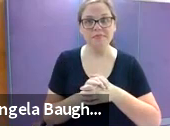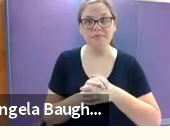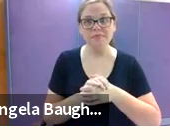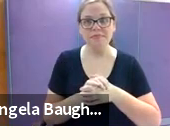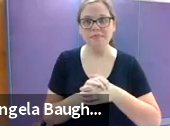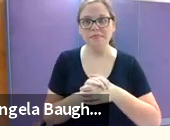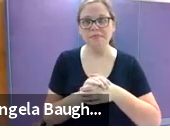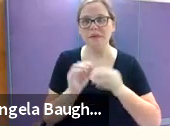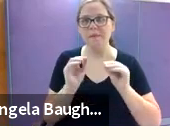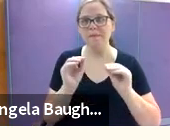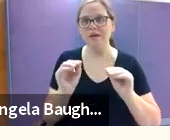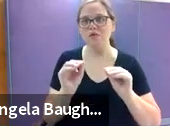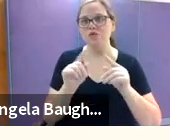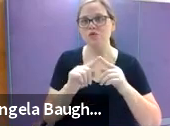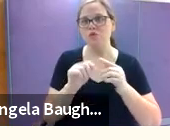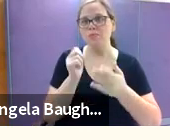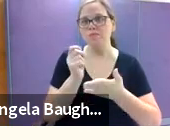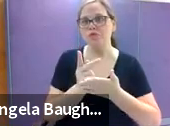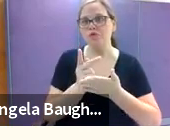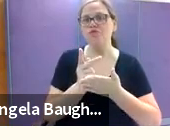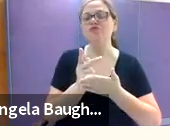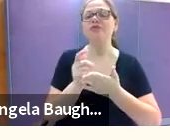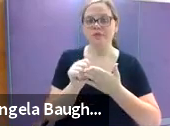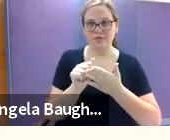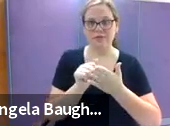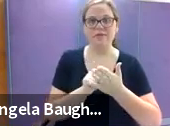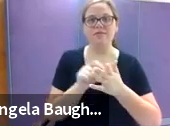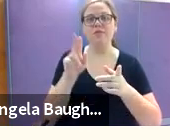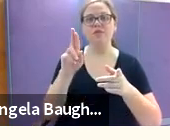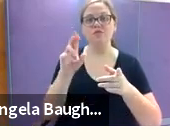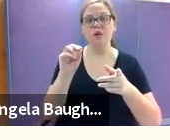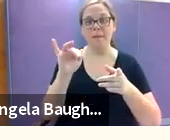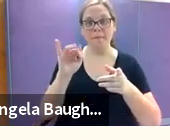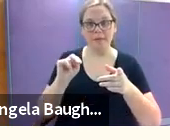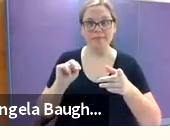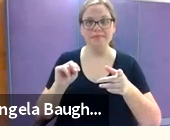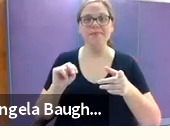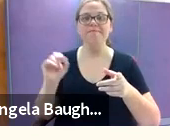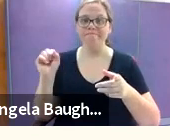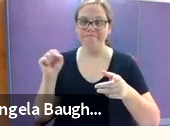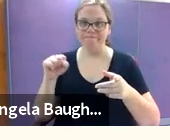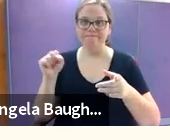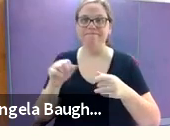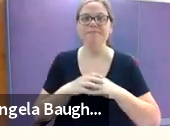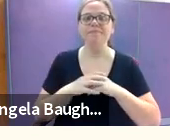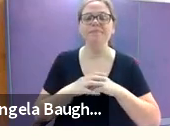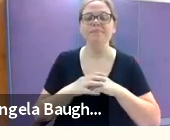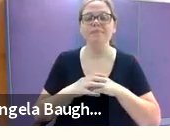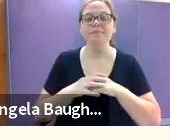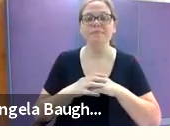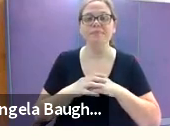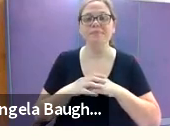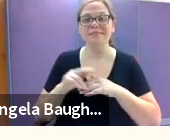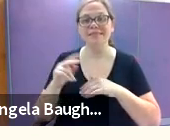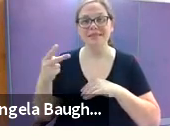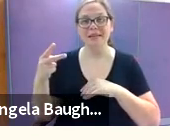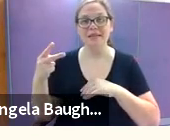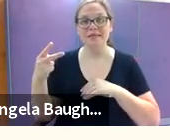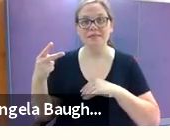motion to approve the agenda. And that was Robin. Yes, ma'am. Second,